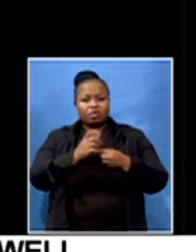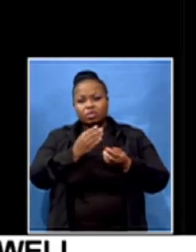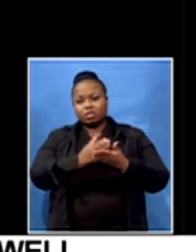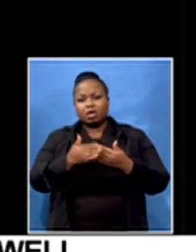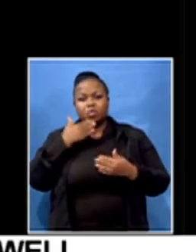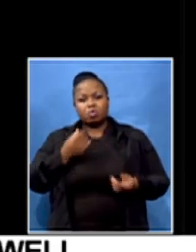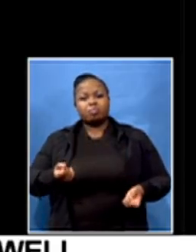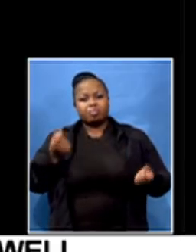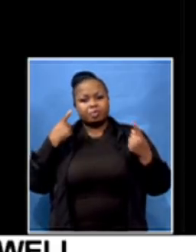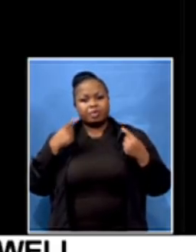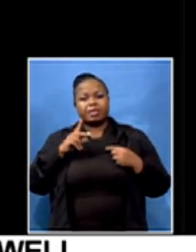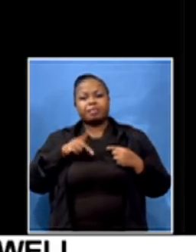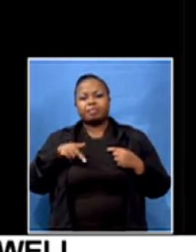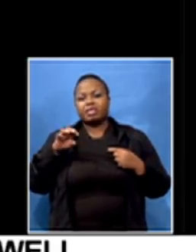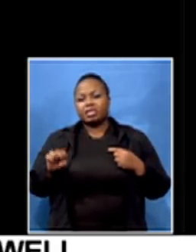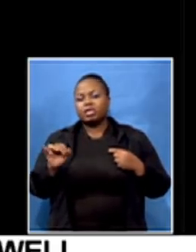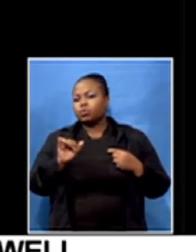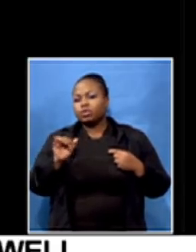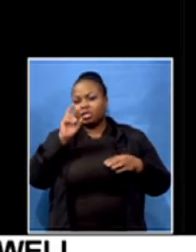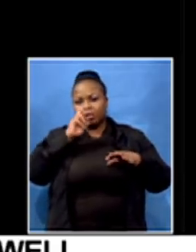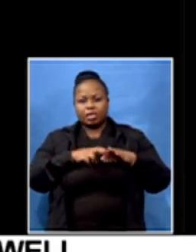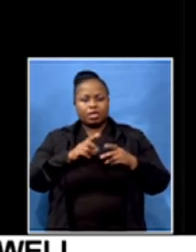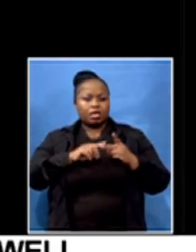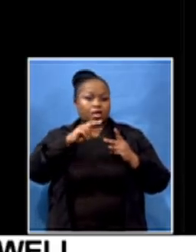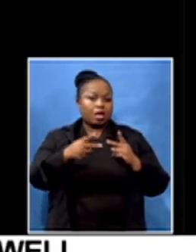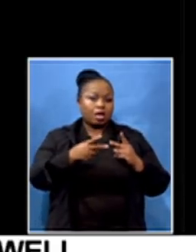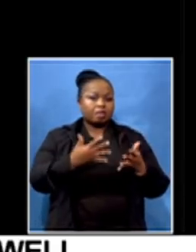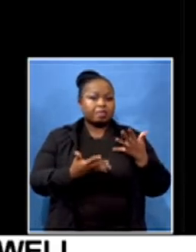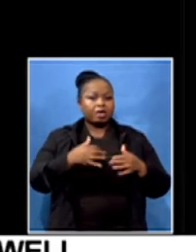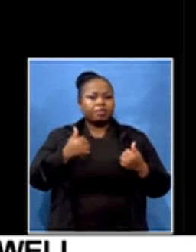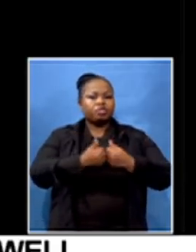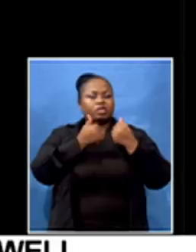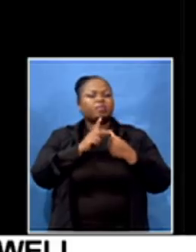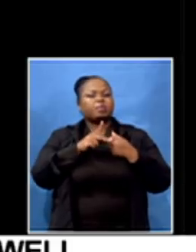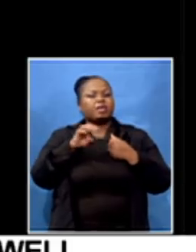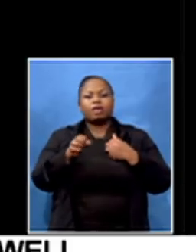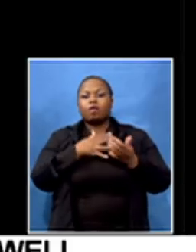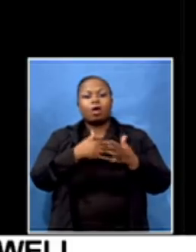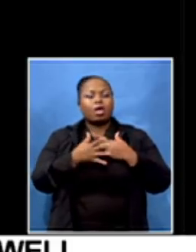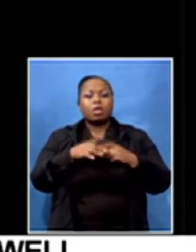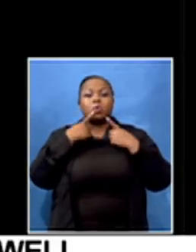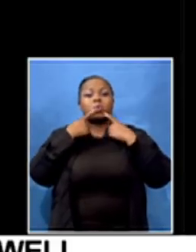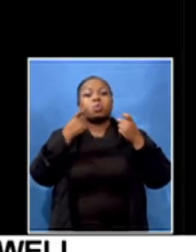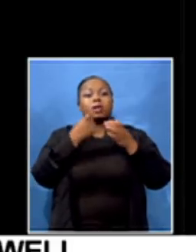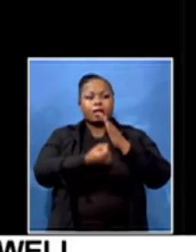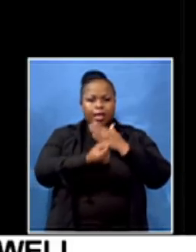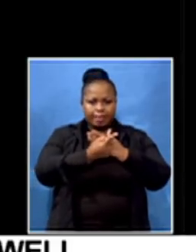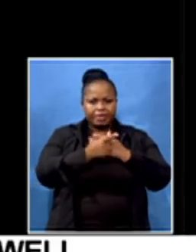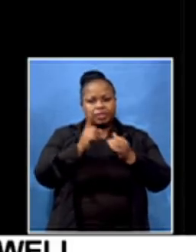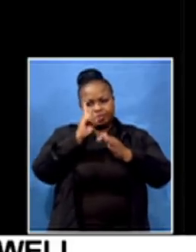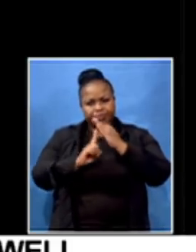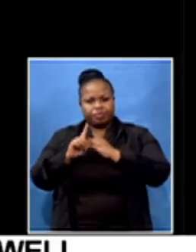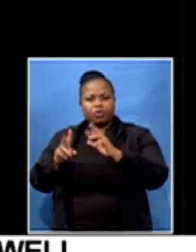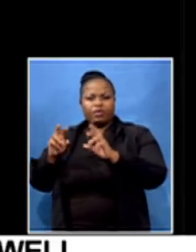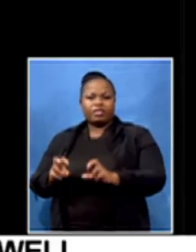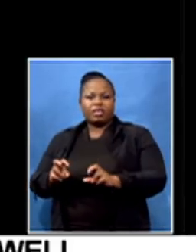what level of PPEs they need. And in some areas, there may well be challenges of PPEs. And so whenever there's a complaint of this nature, we go in there and investigate.